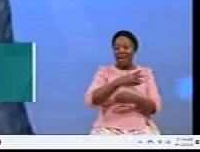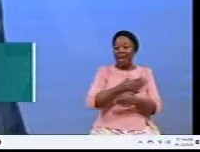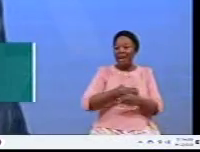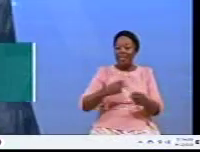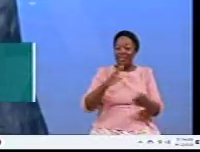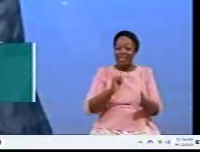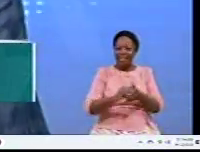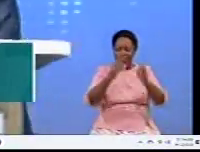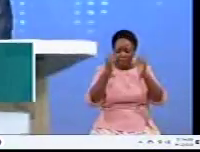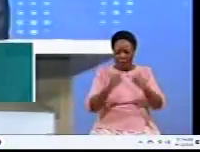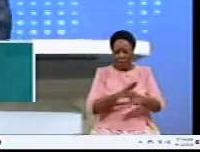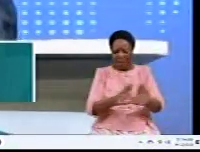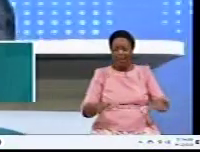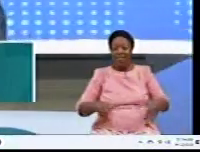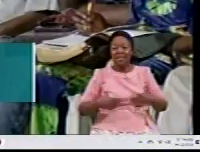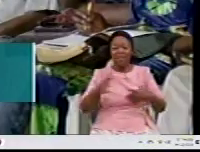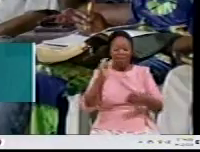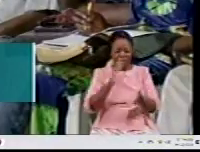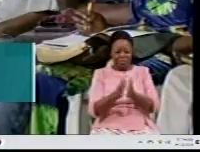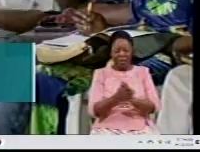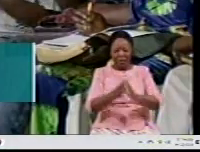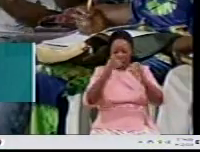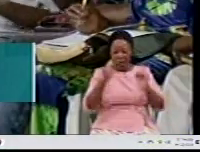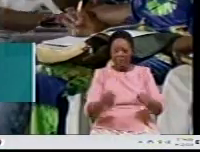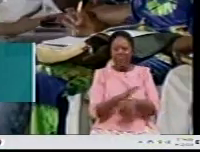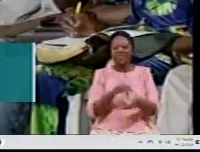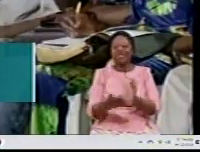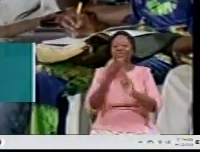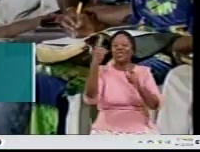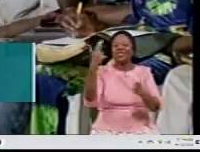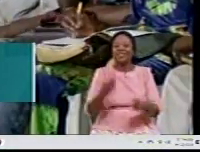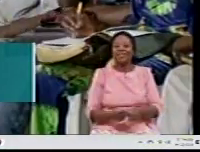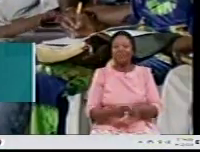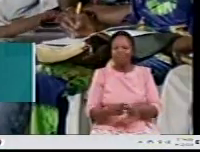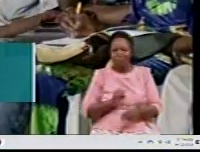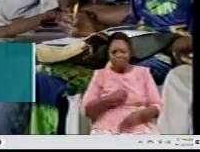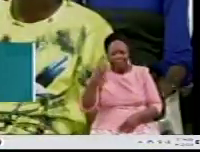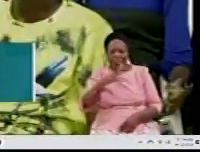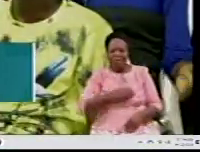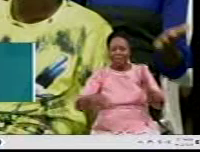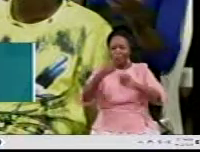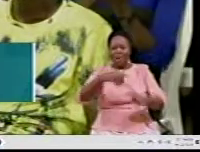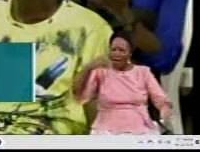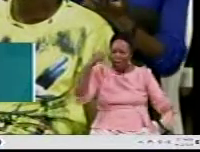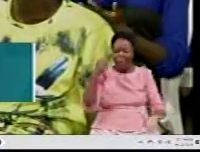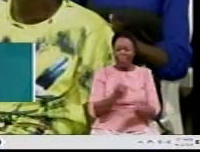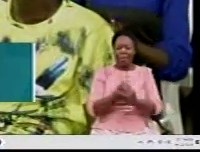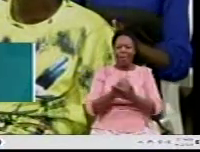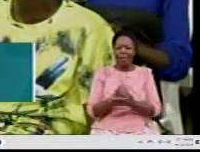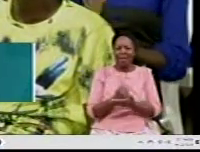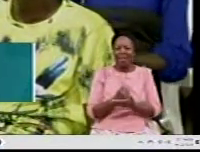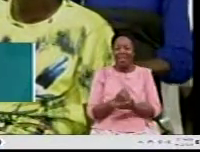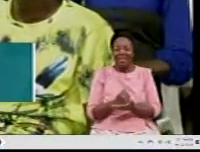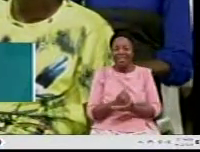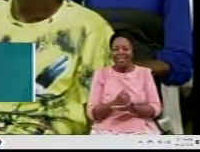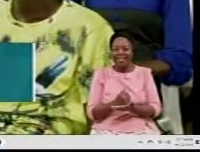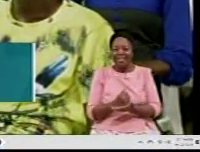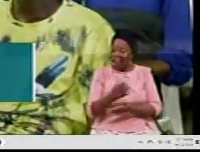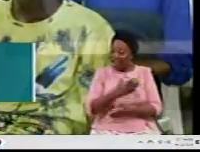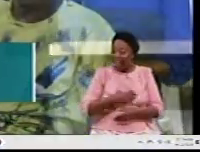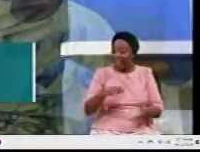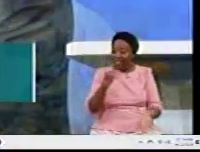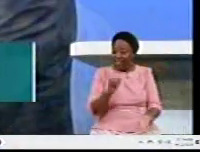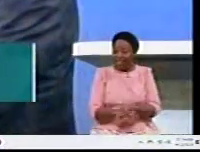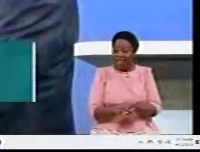powerless life will become powerful. Amen. I thought you'll say amen. Amen. And that